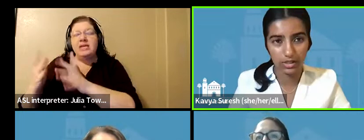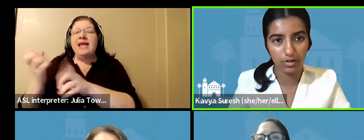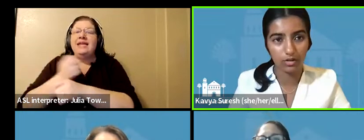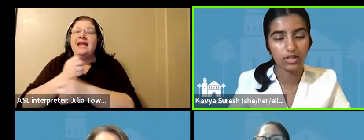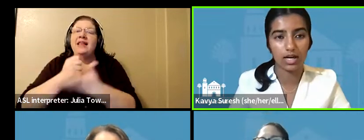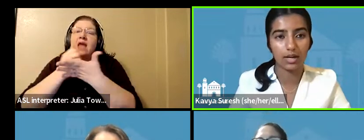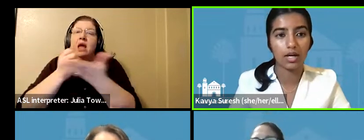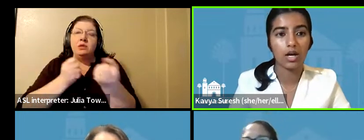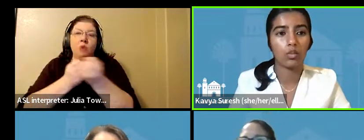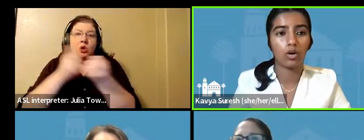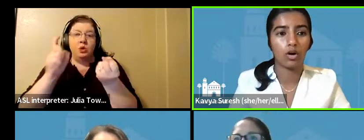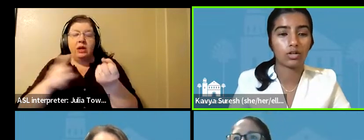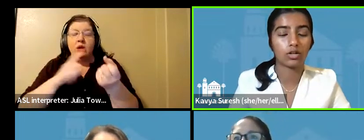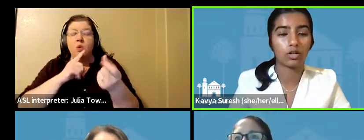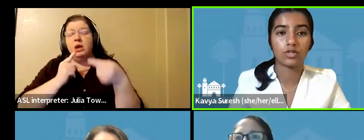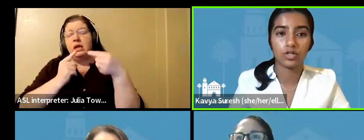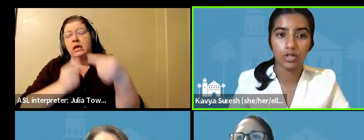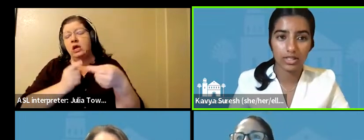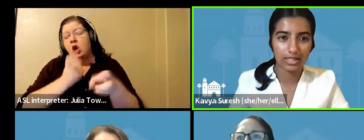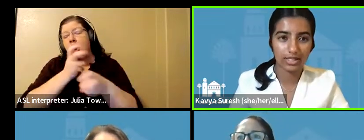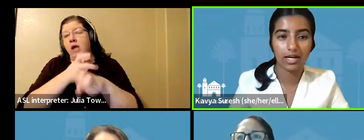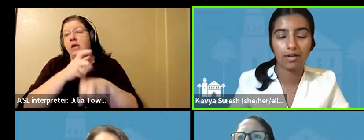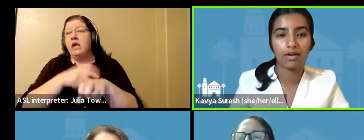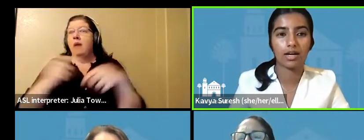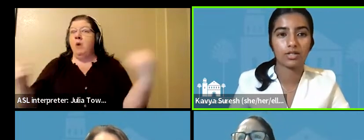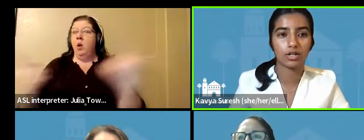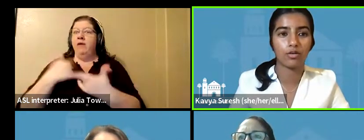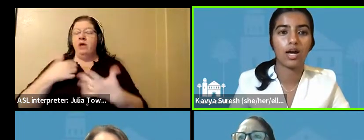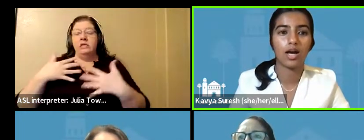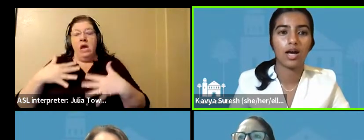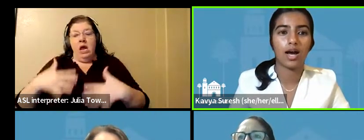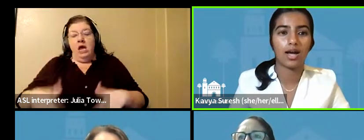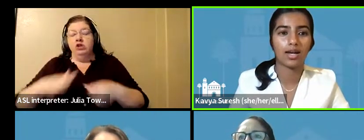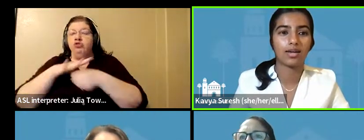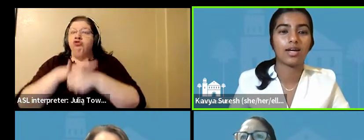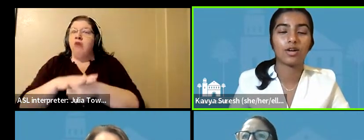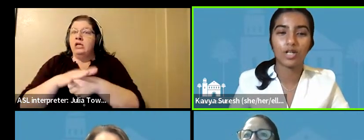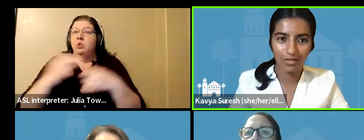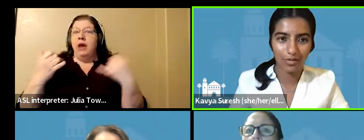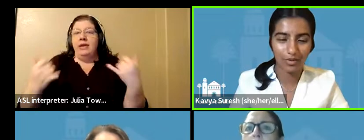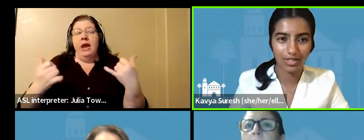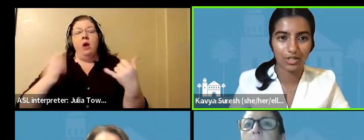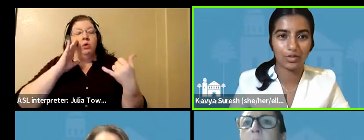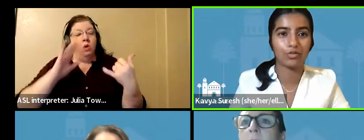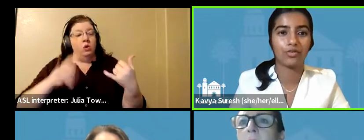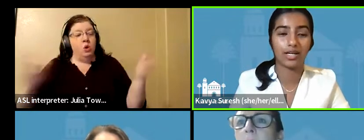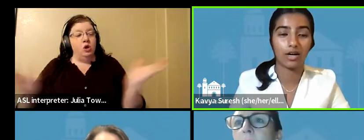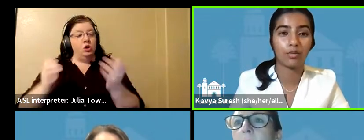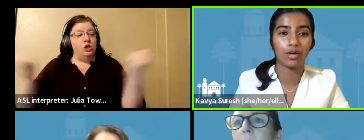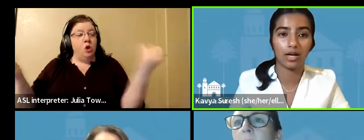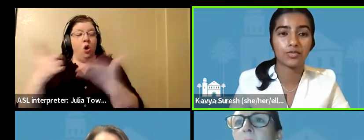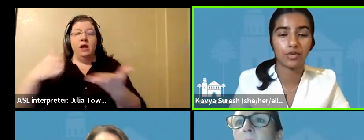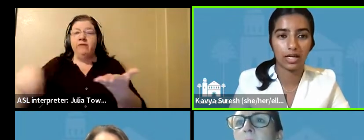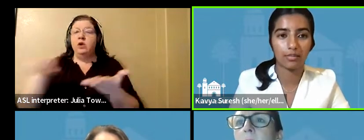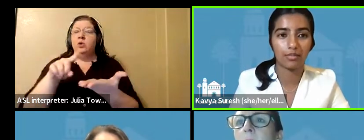extremely difficult time. We're all under a lot of stress and anxiety right now. So I urge everyone to find out what helps for them